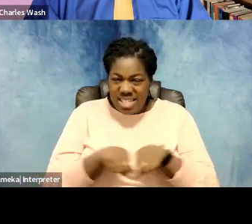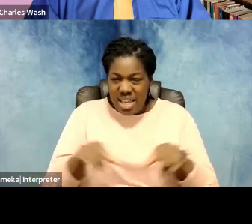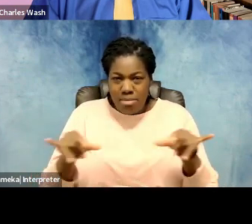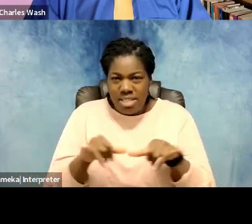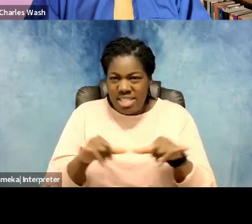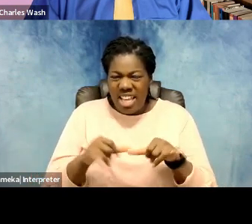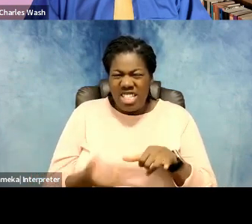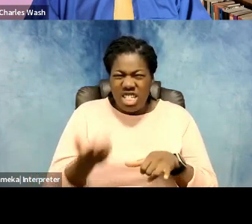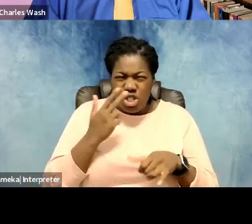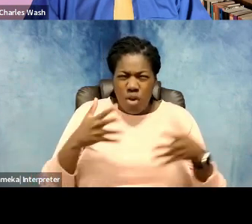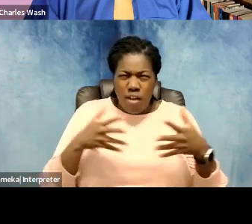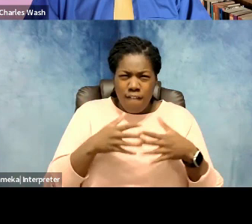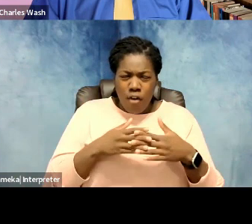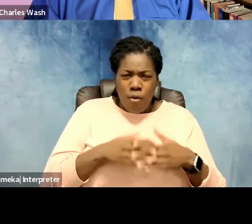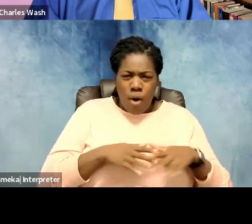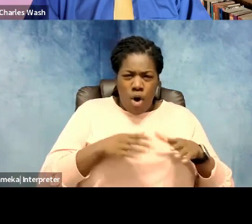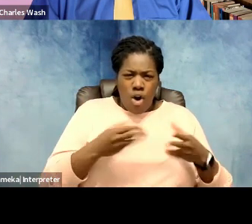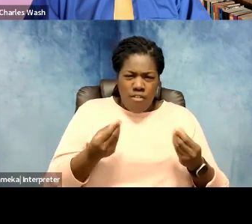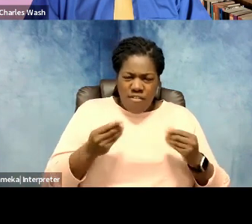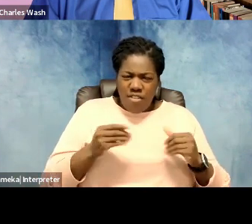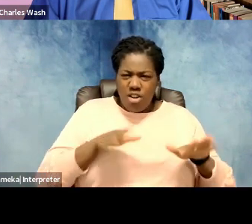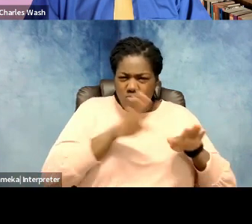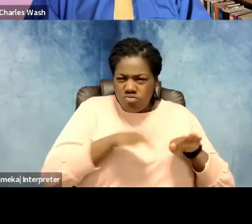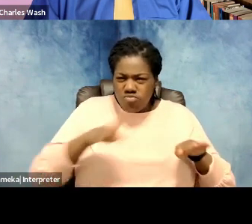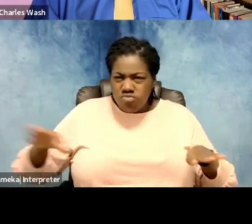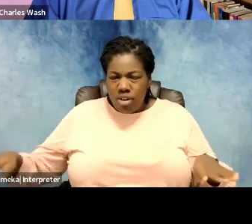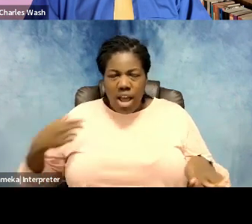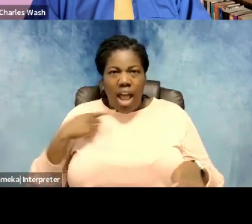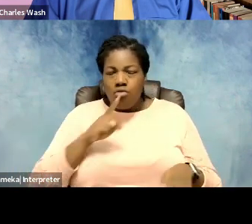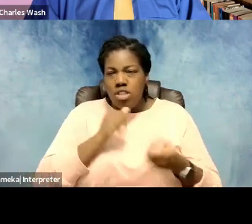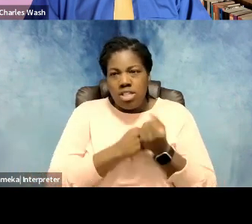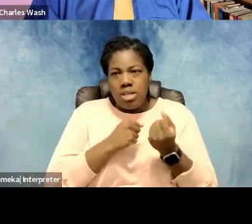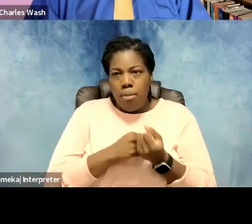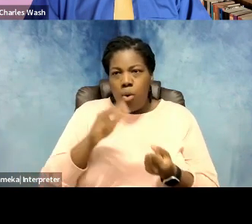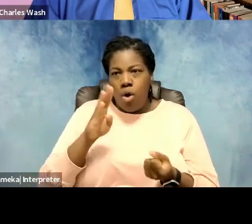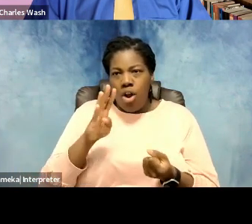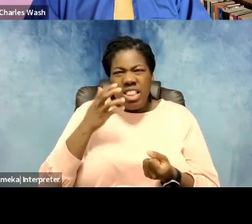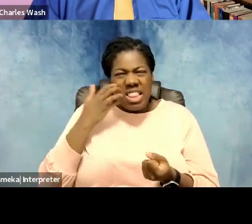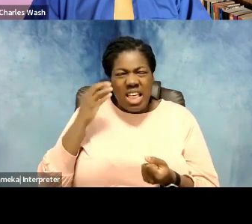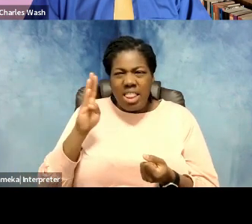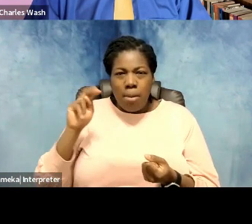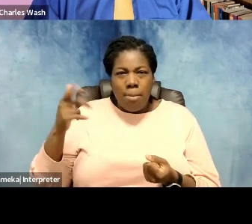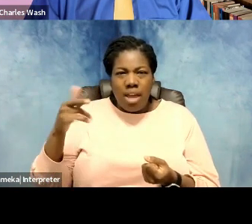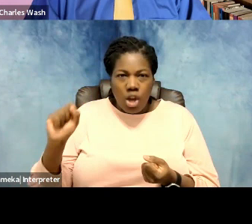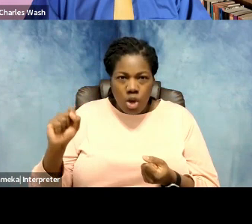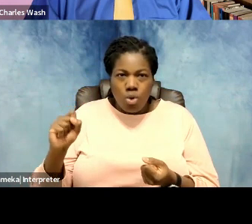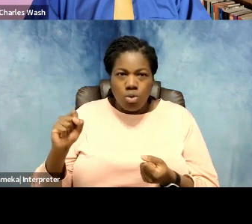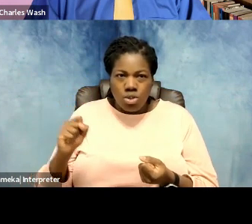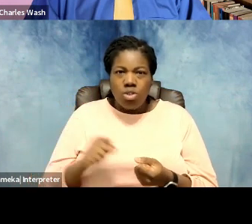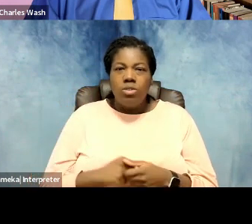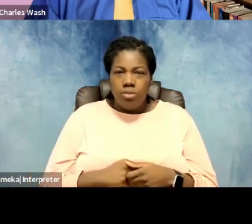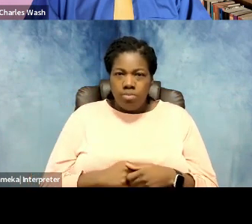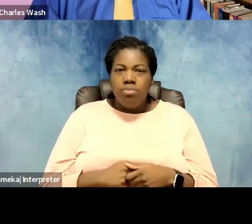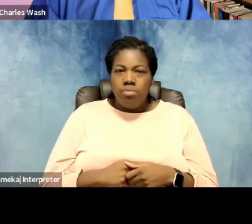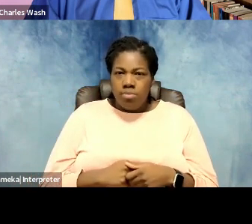fan. So if any Bengals fans out there are watching or listening right now, 3 football fields long, 3 international space stations long. And